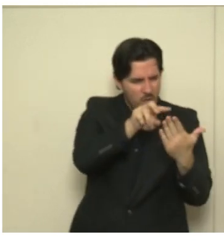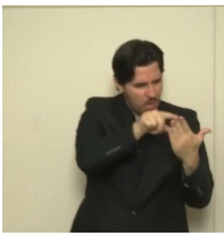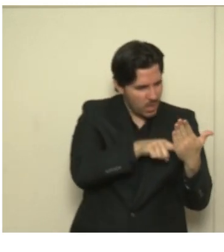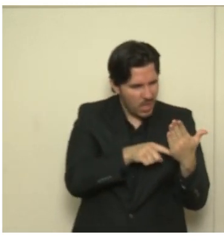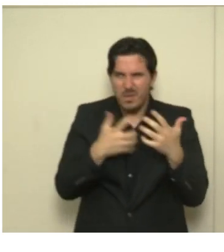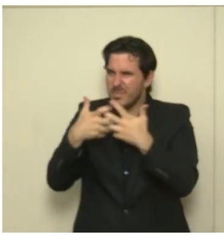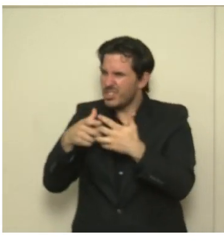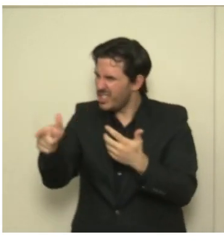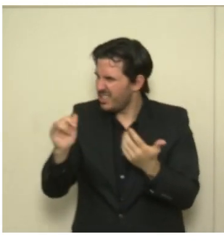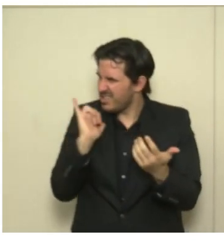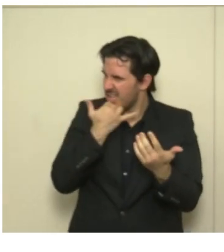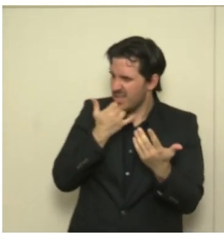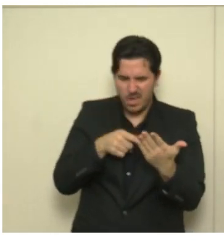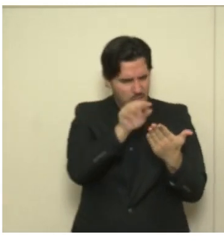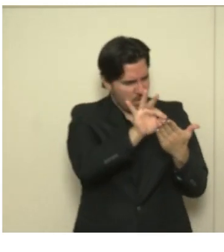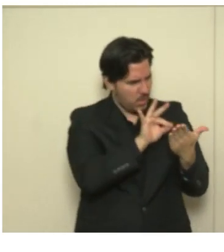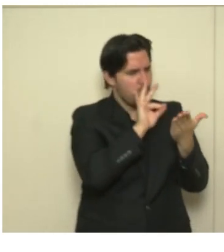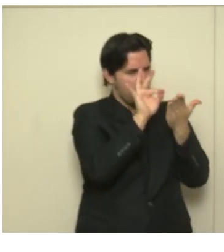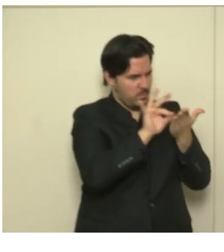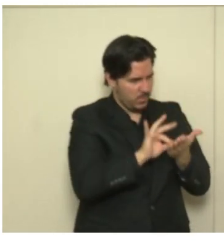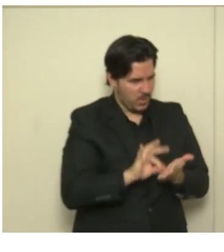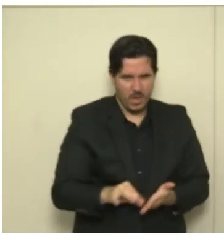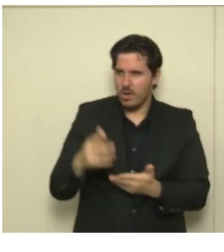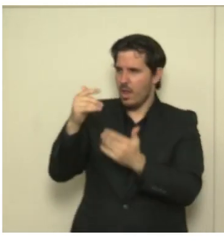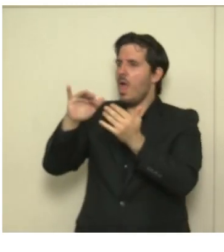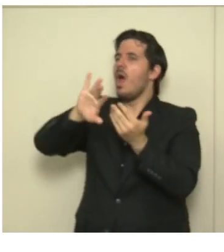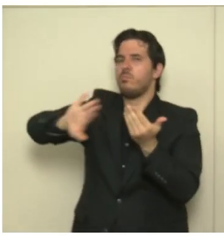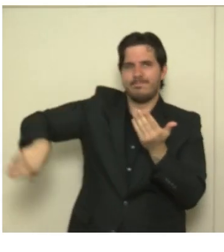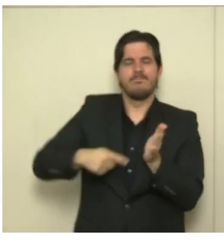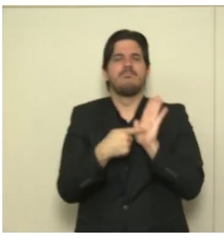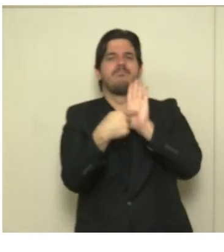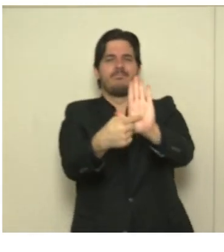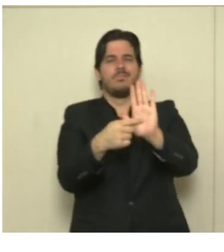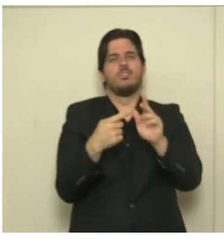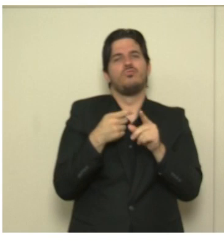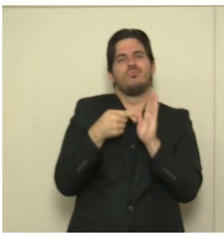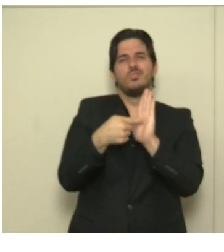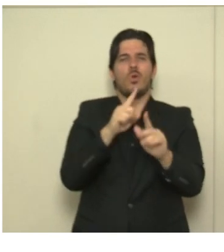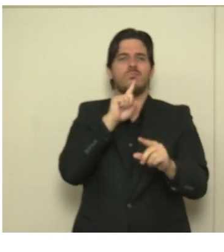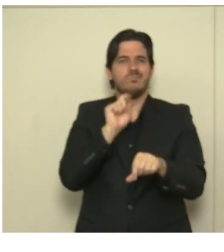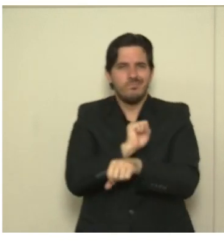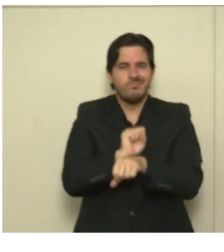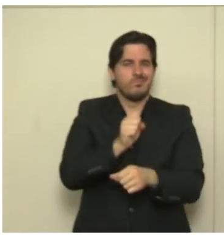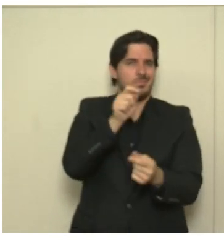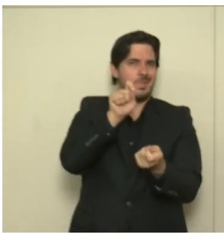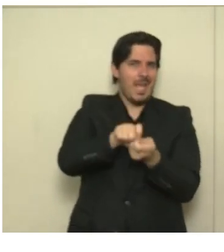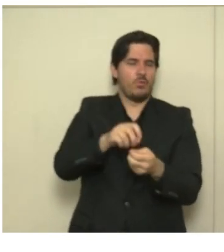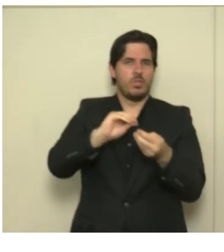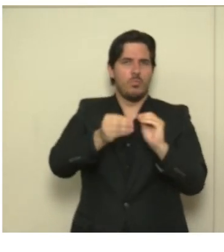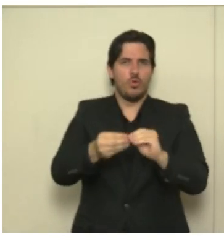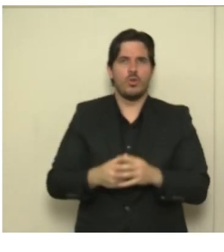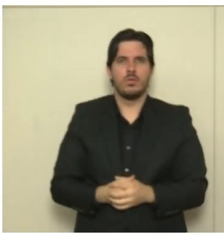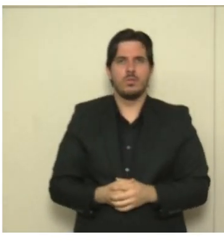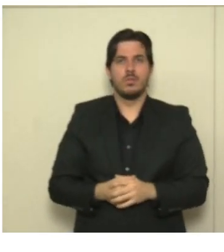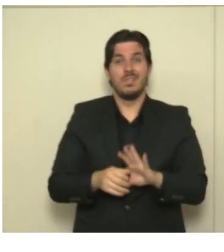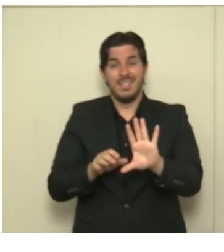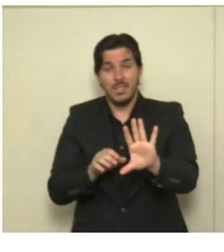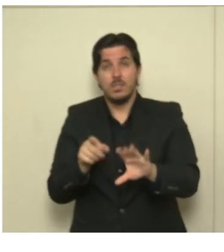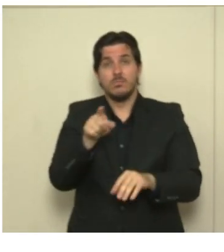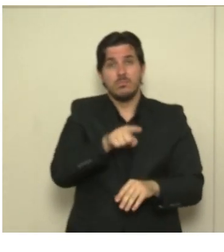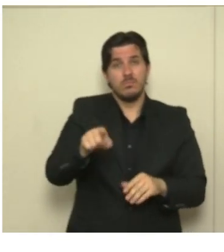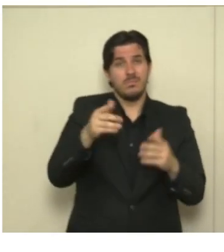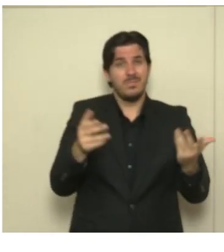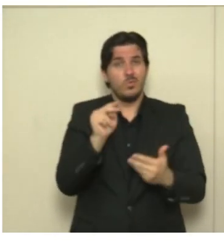to make sure that we have an accurate vote count. New Mexicans should be confident in their